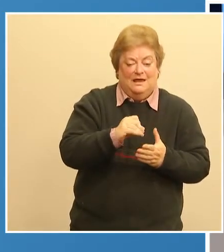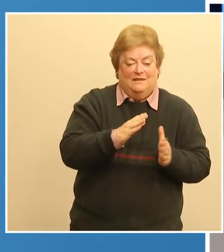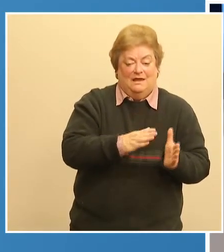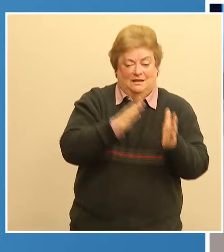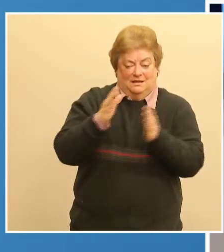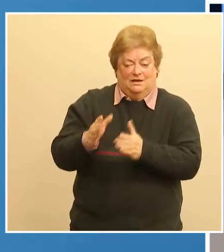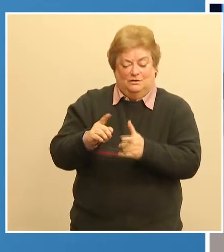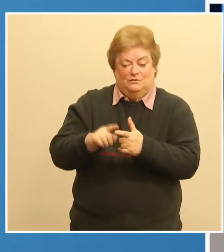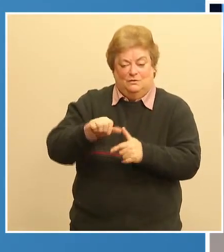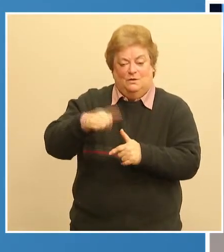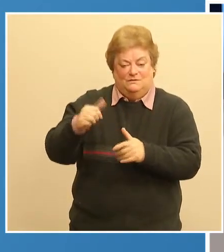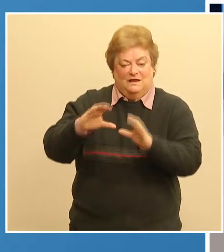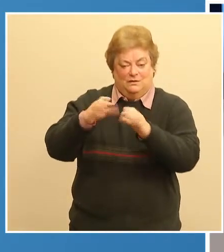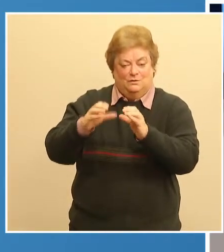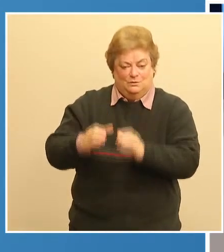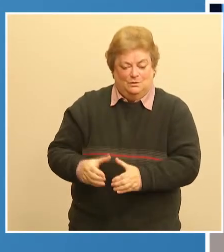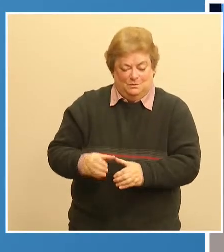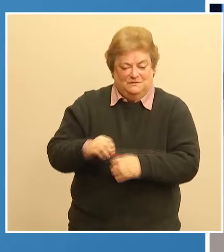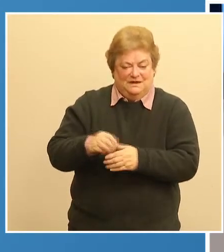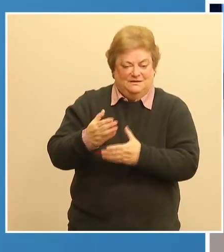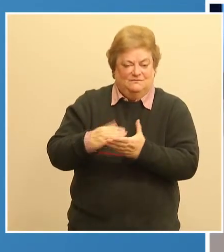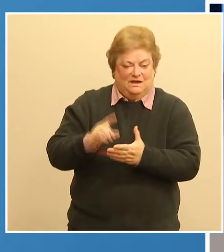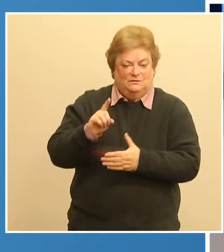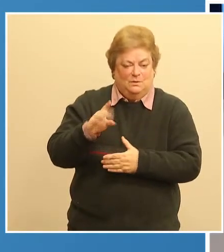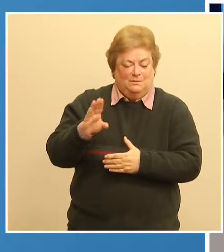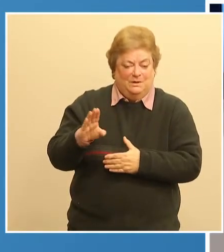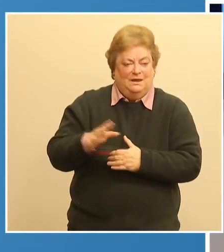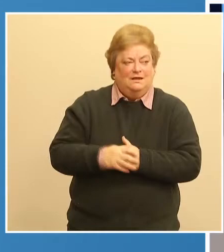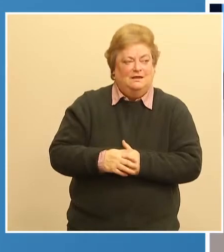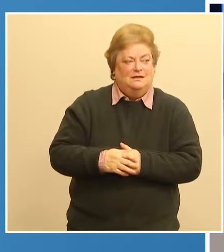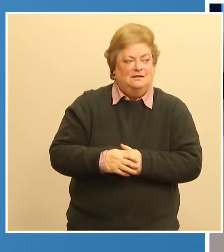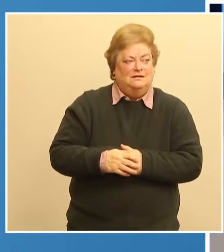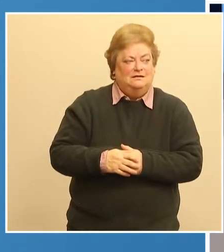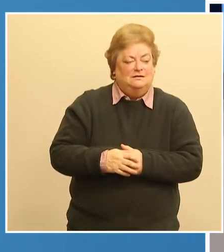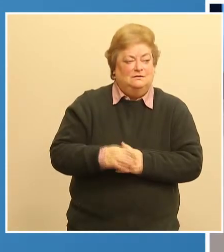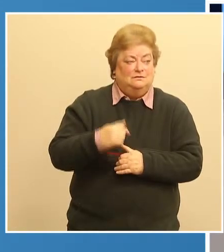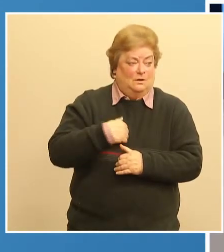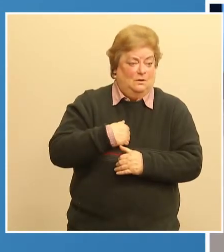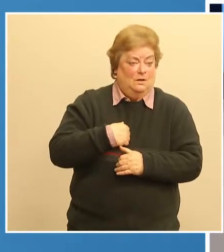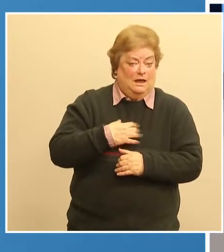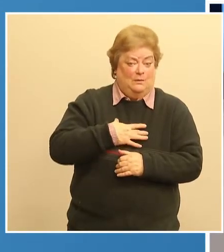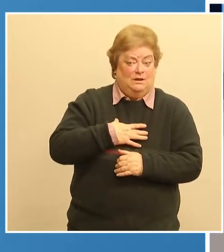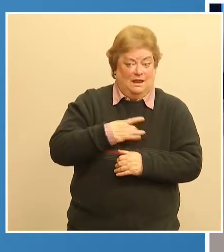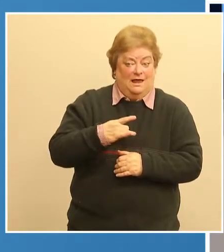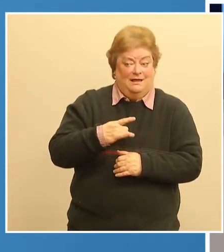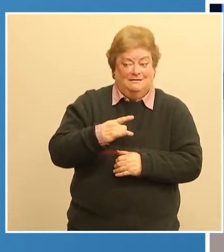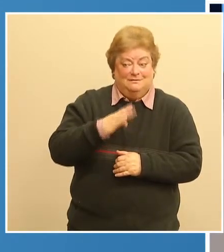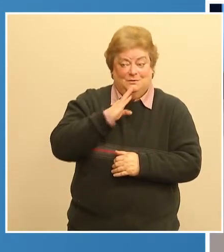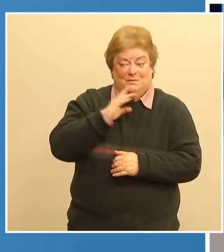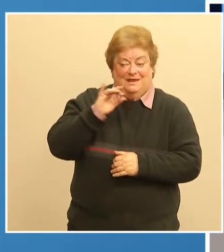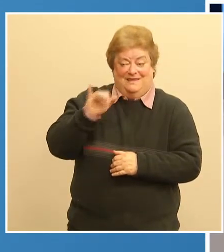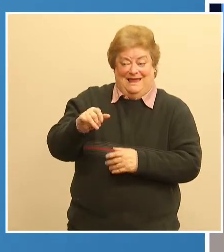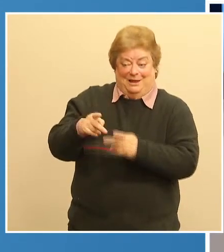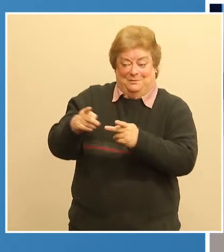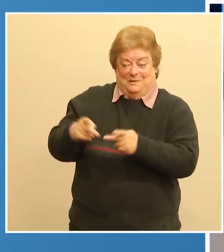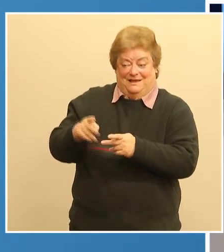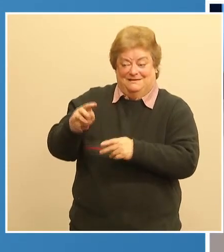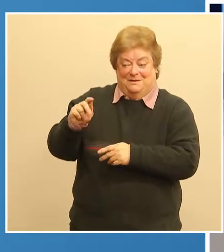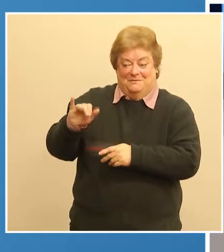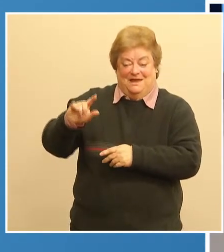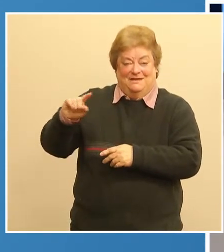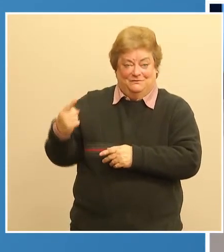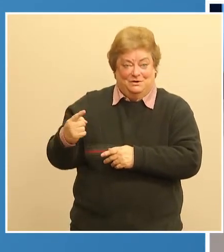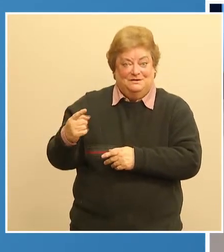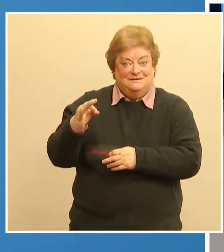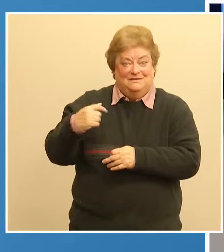others groups in phase 1B. So I'd like to be there on May 1st. That would be wonderful if we had